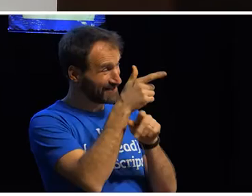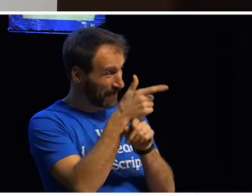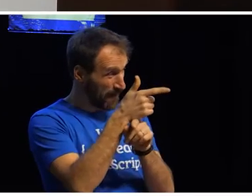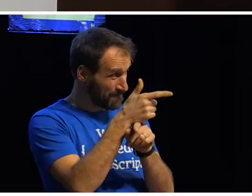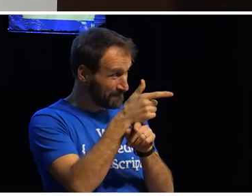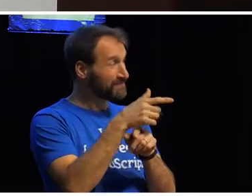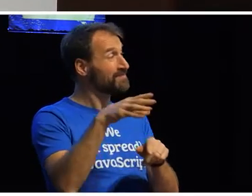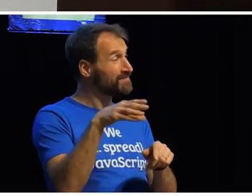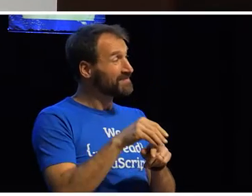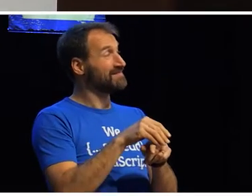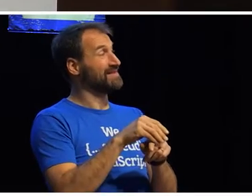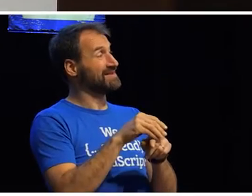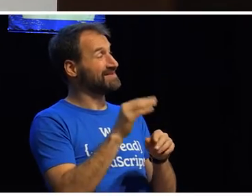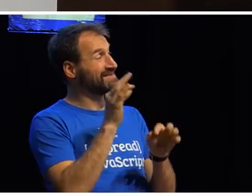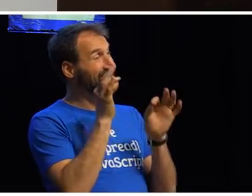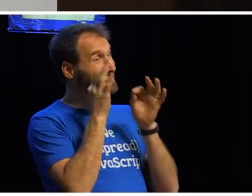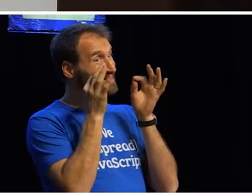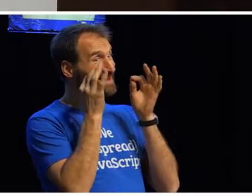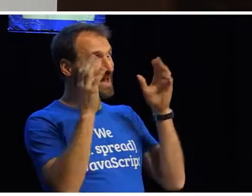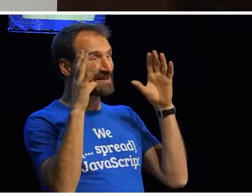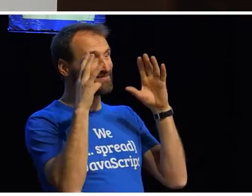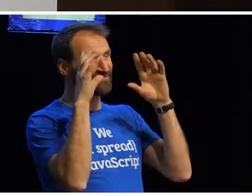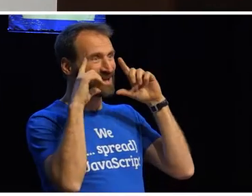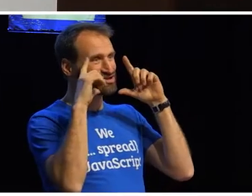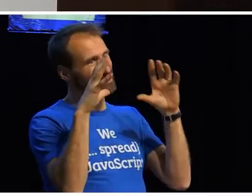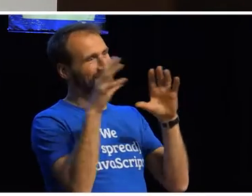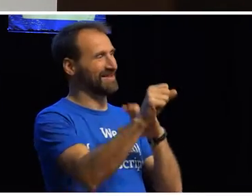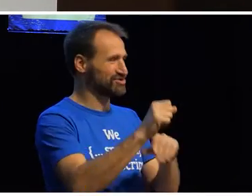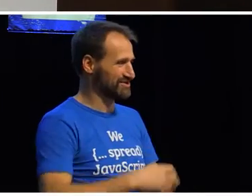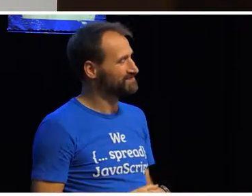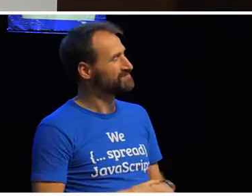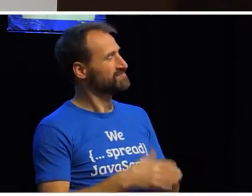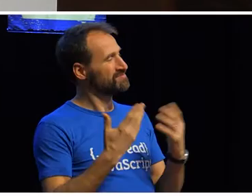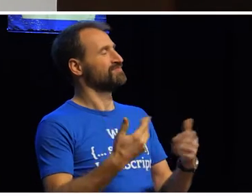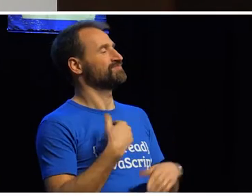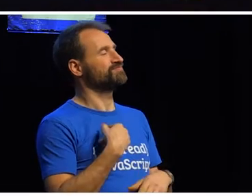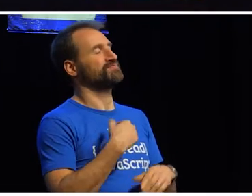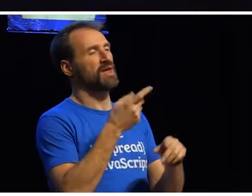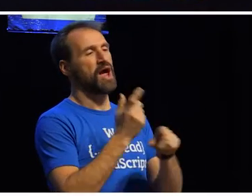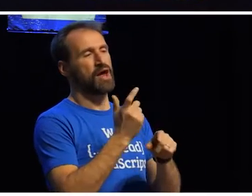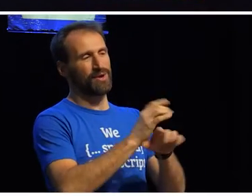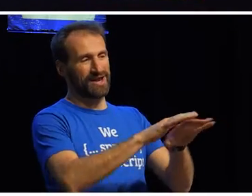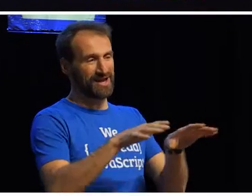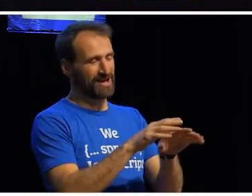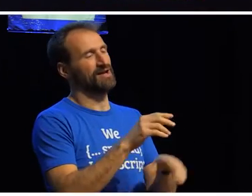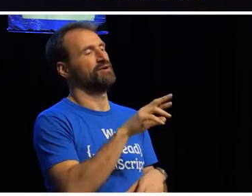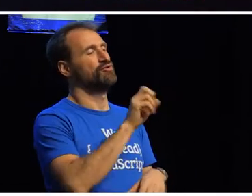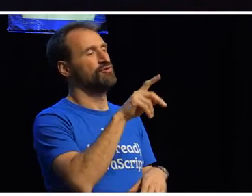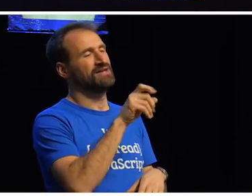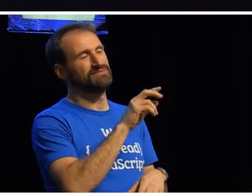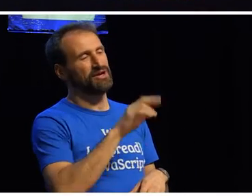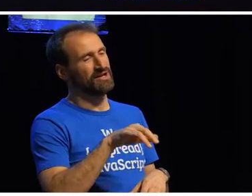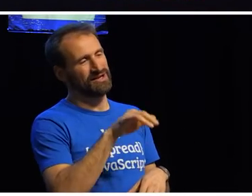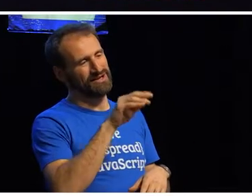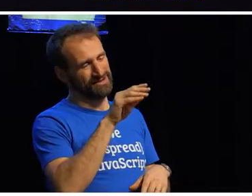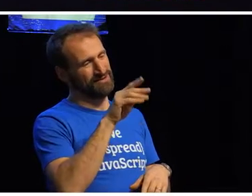that. So in the hardware part, I use Raspberry Pi. And I initially started this project like sometimes last year.